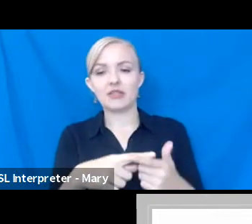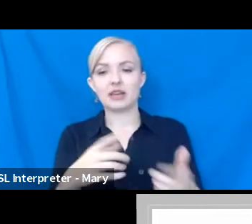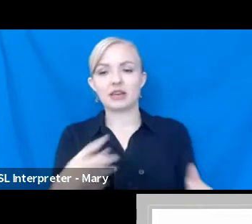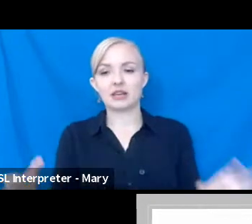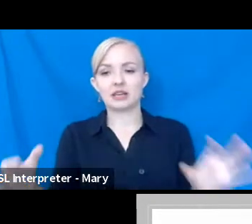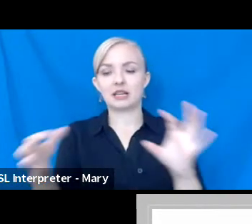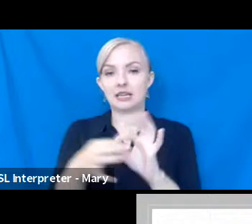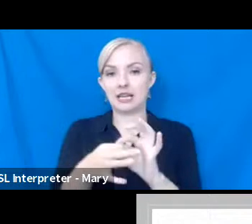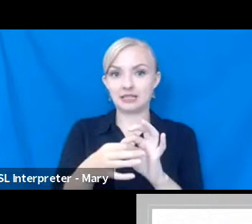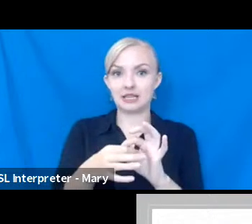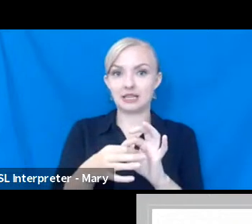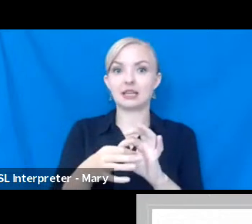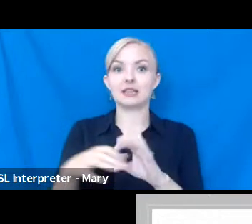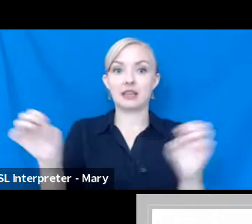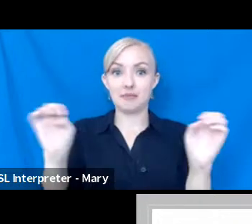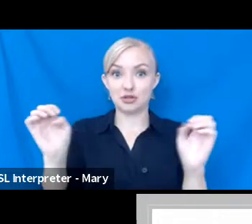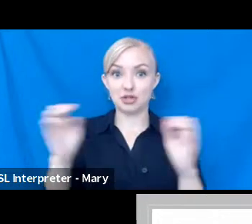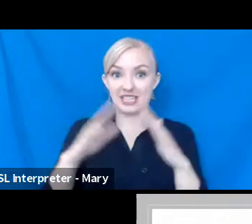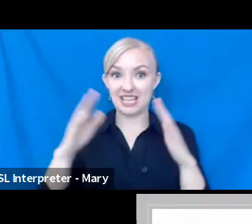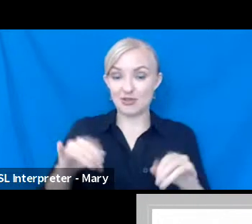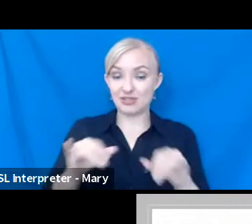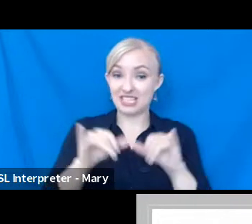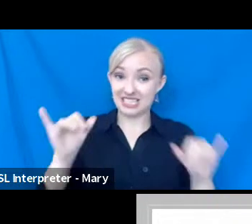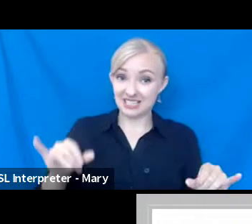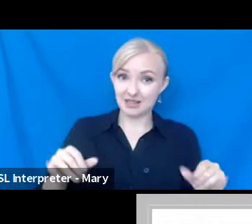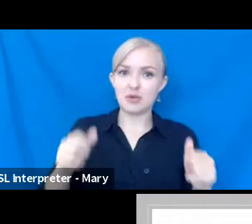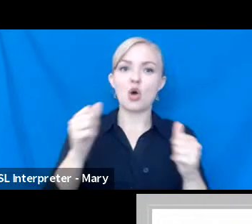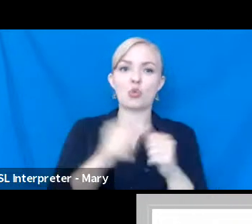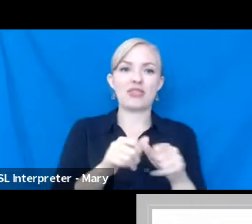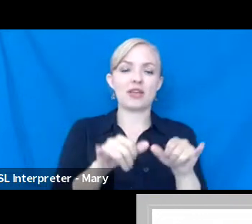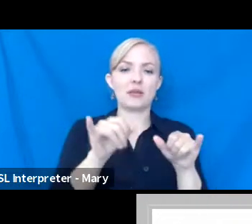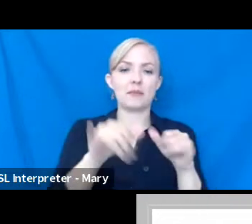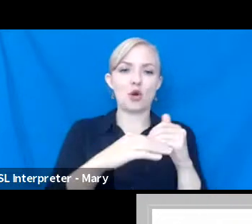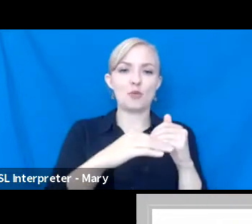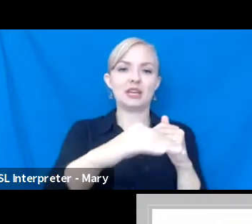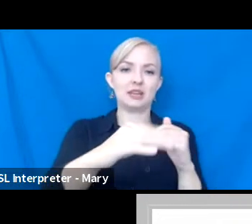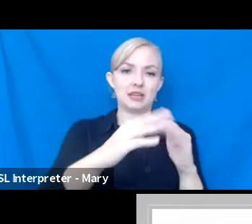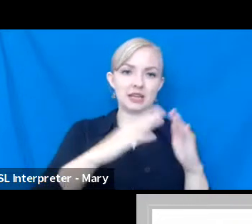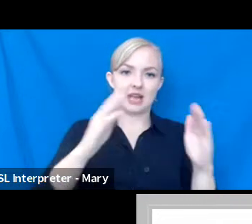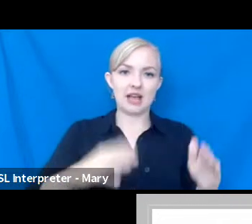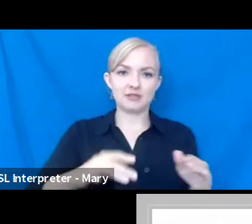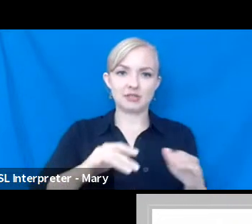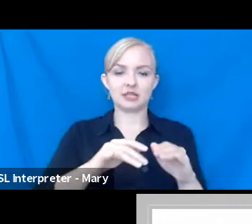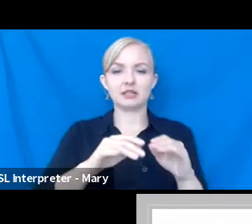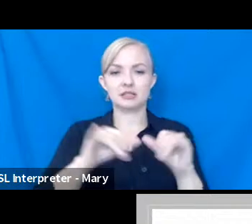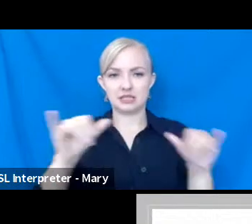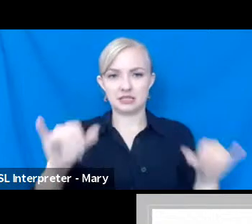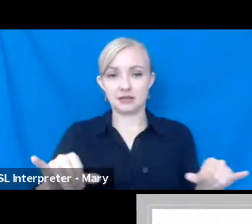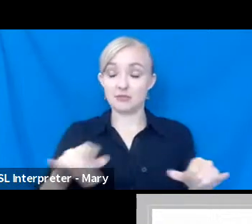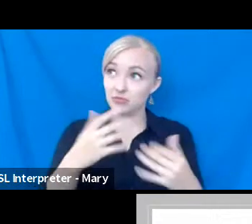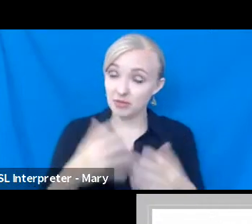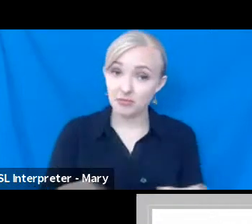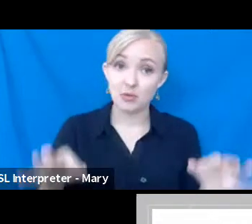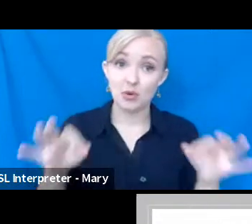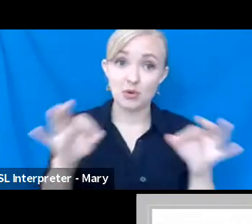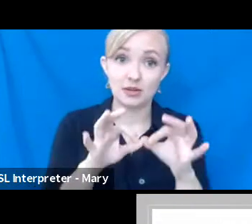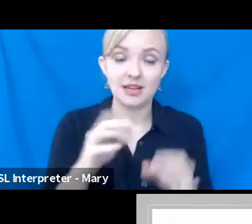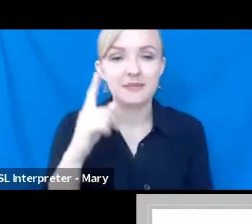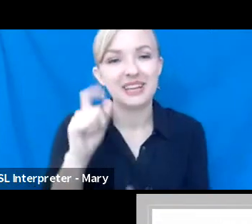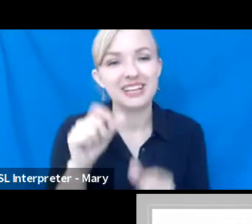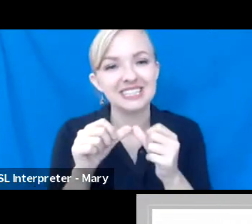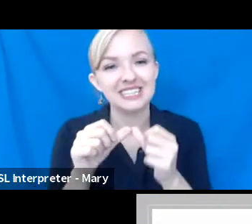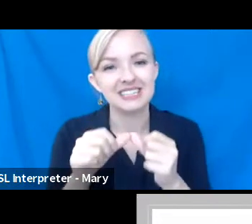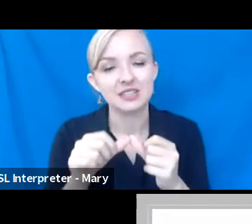the emergency housing system with the permanent housing system is really critical, because the continuum of cares